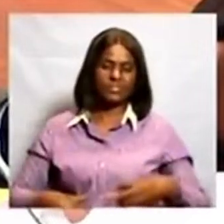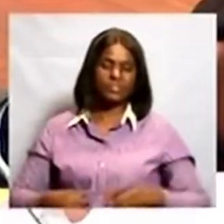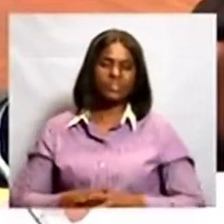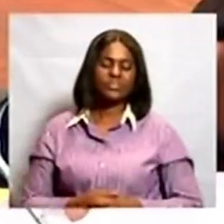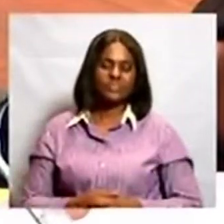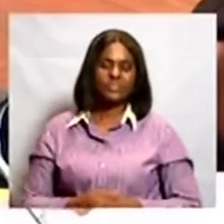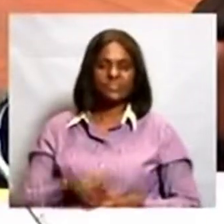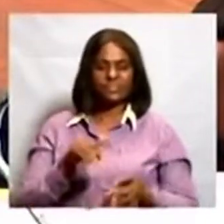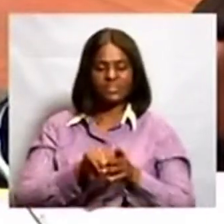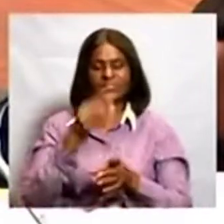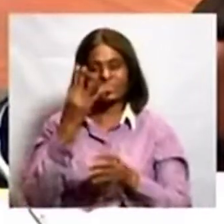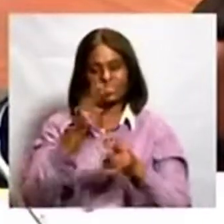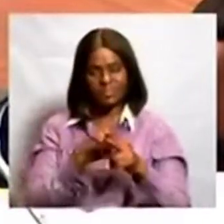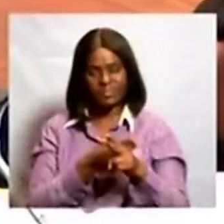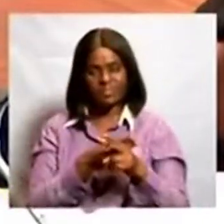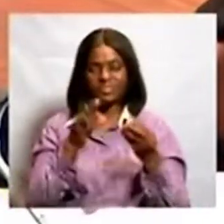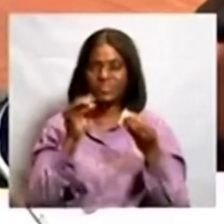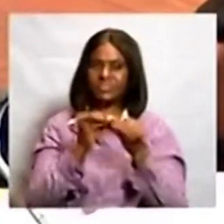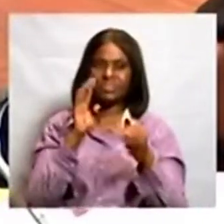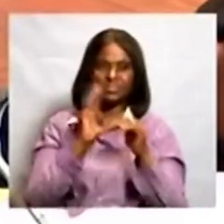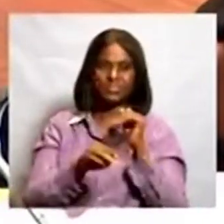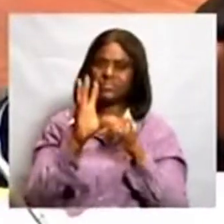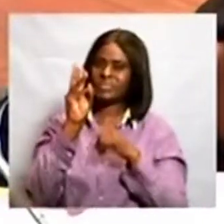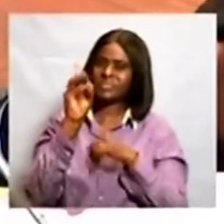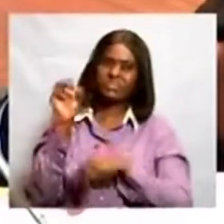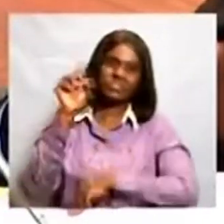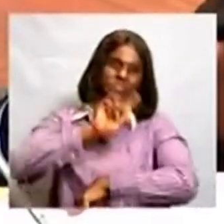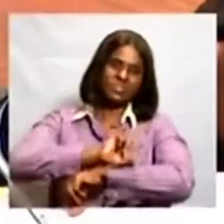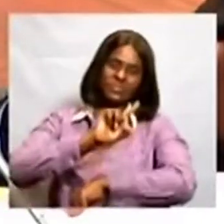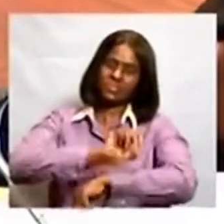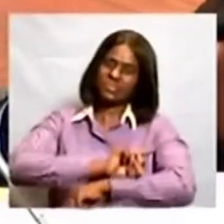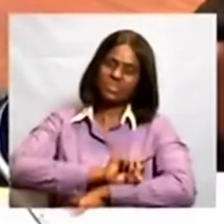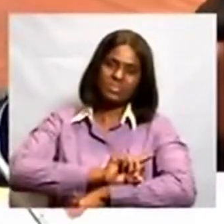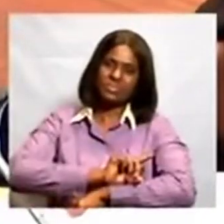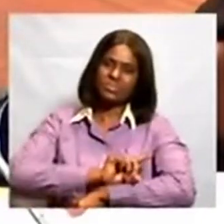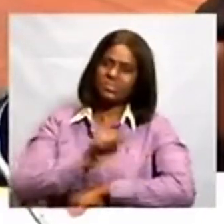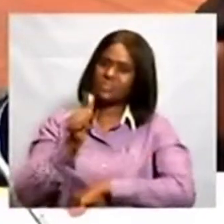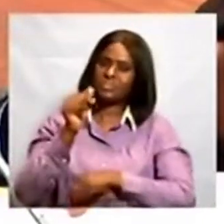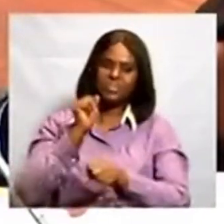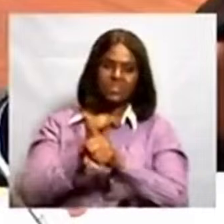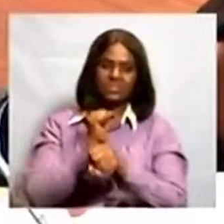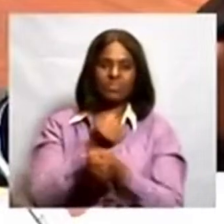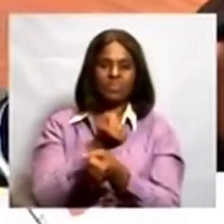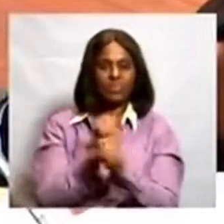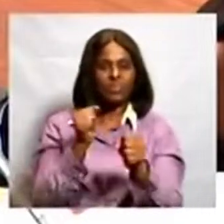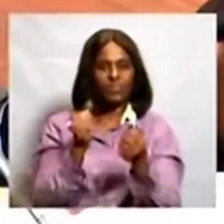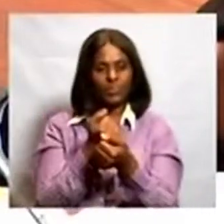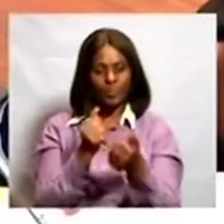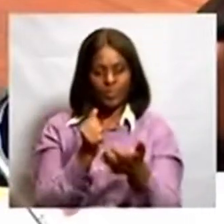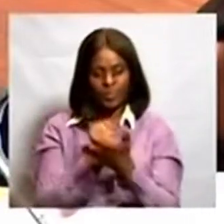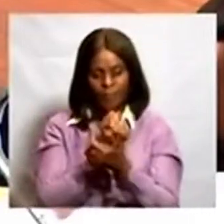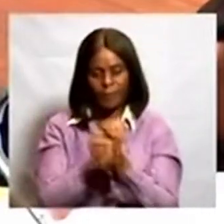And 4 months is more than 60 days. What are you doing to harmonize that?